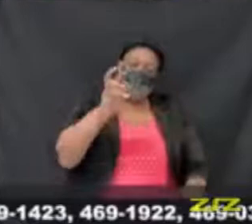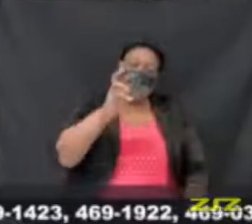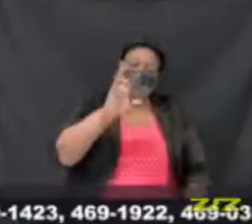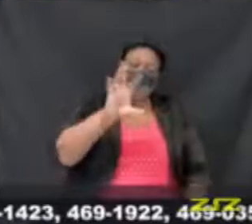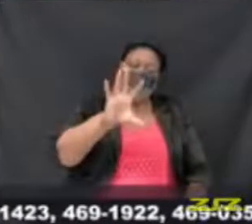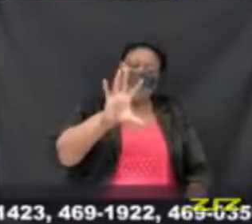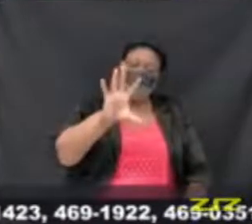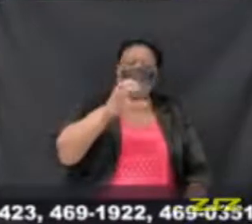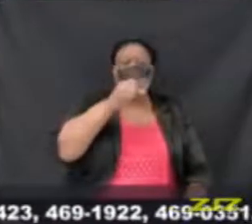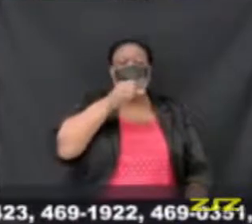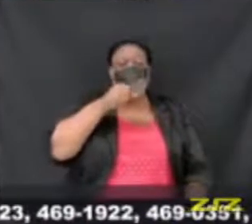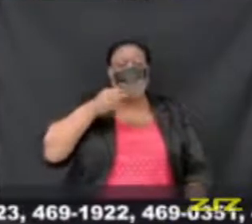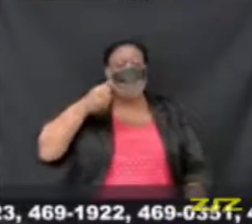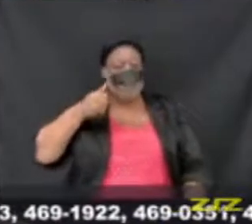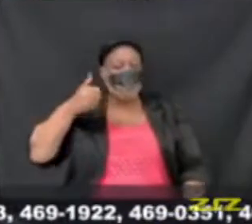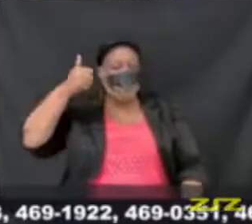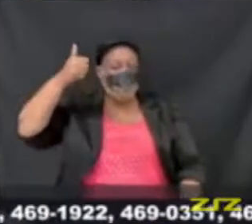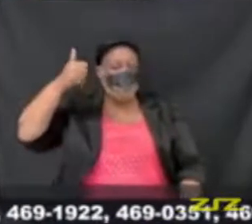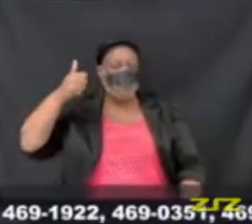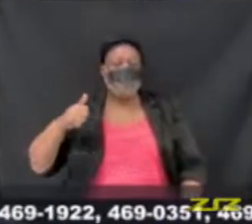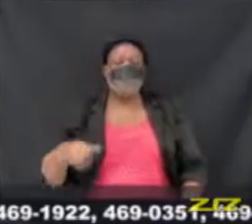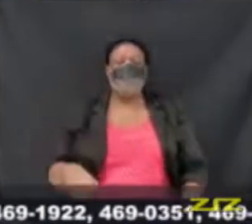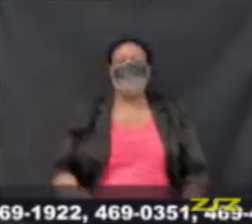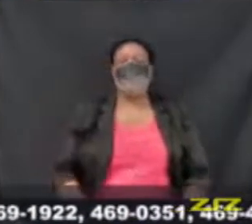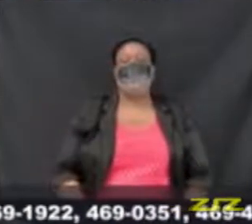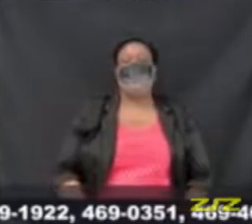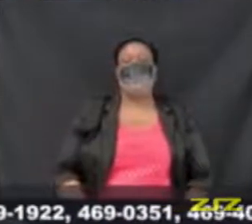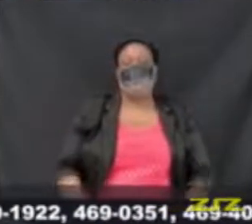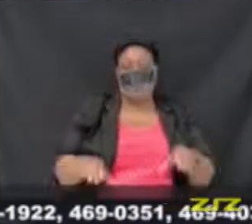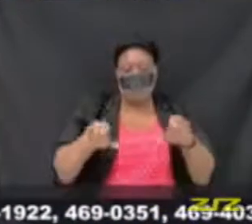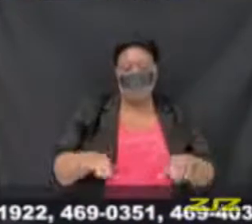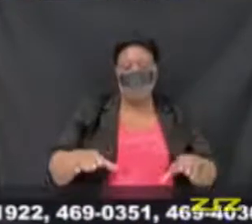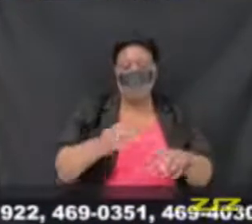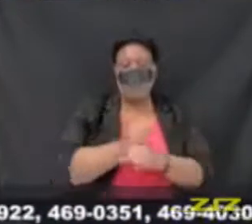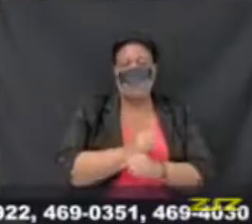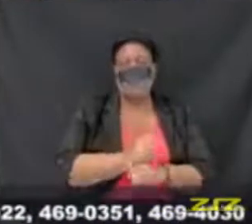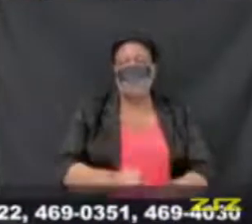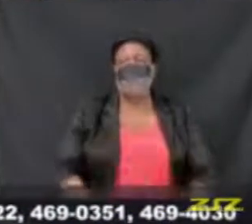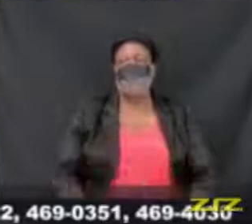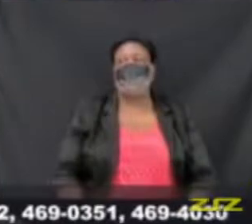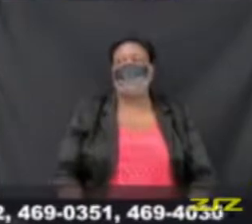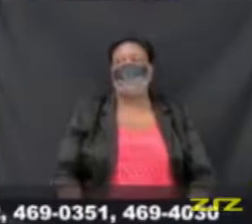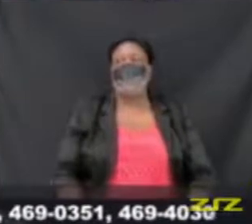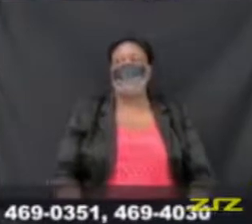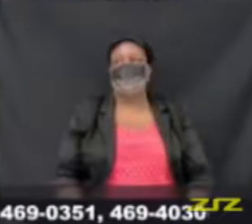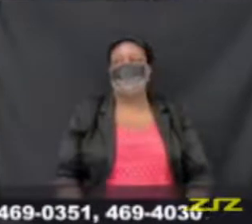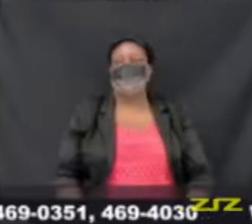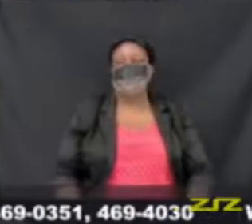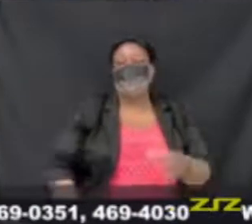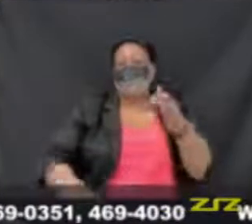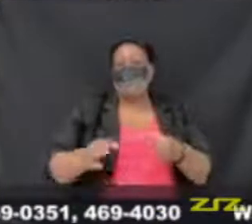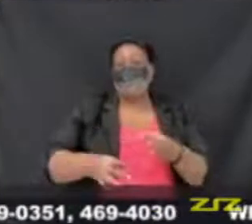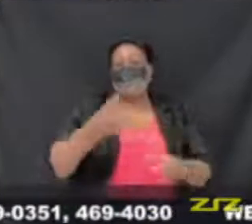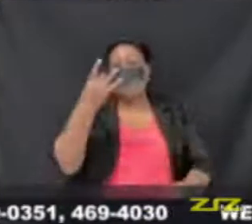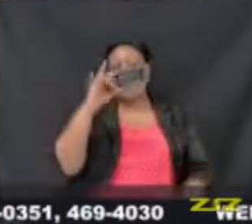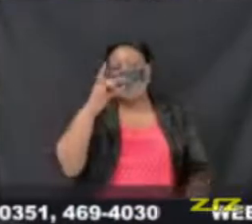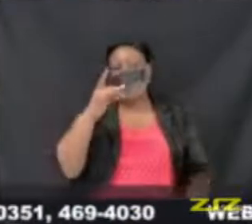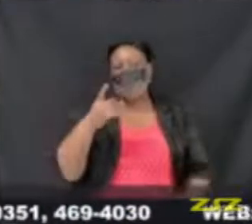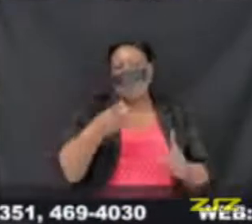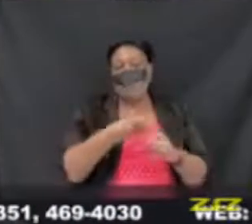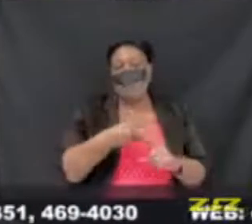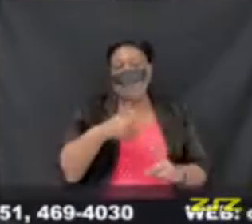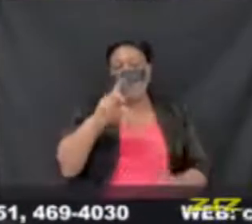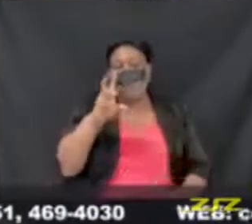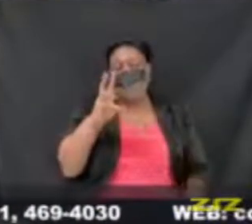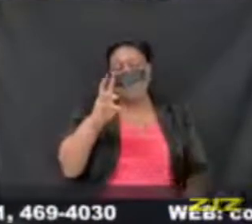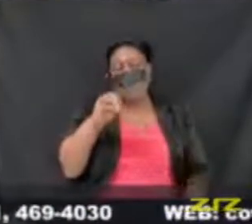older, 6 months out, you can get the booster shot. If you're 18 years plus with pre-existing conditions, and that covers quite